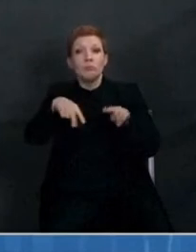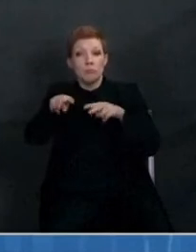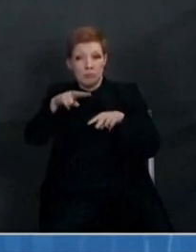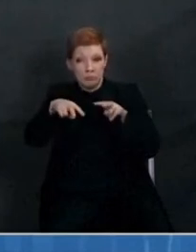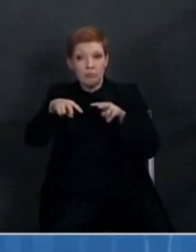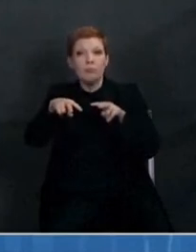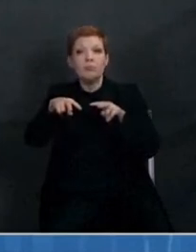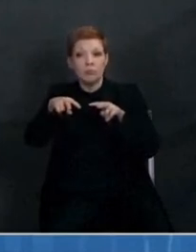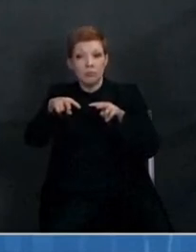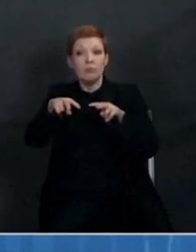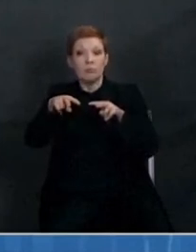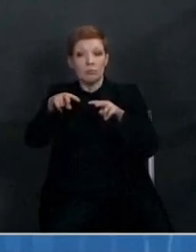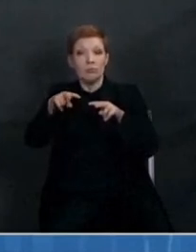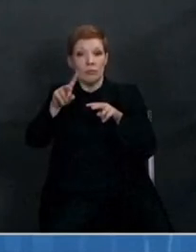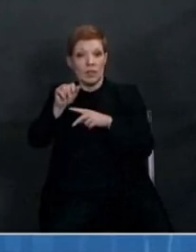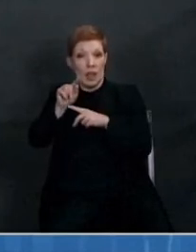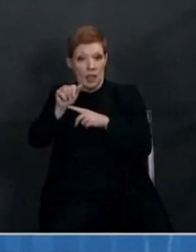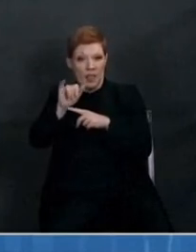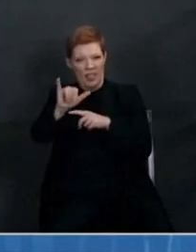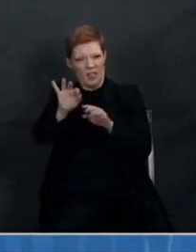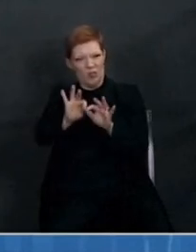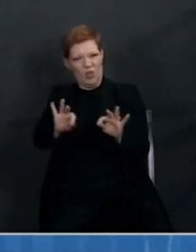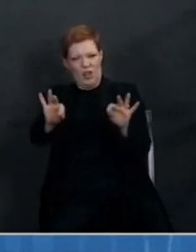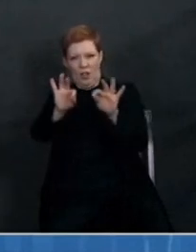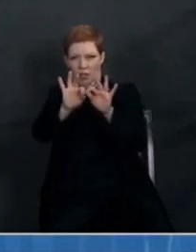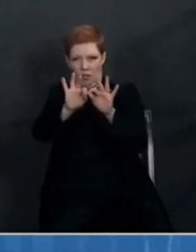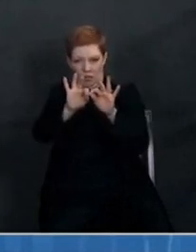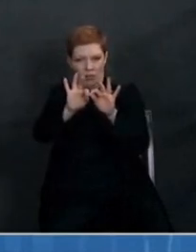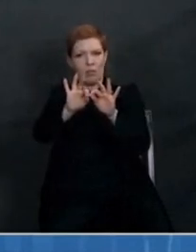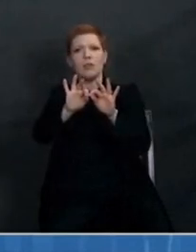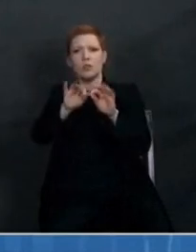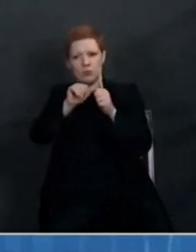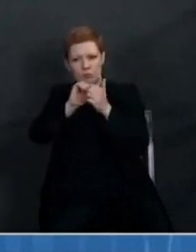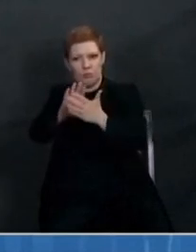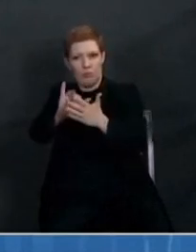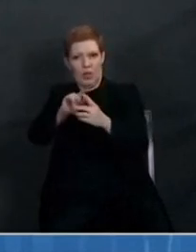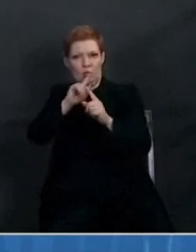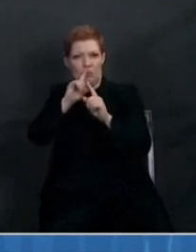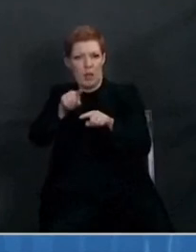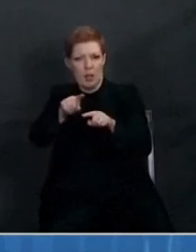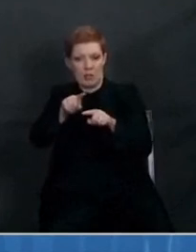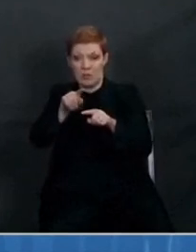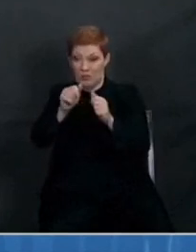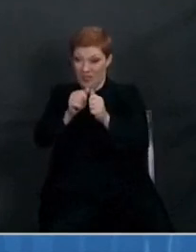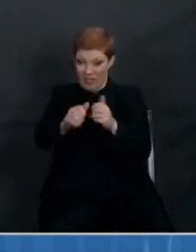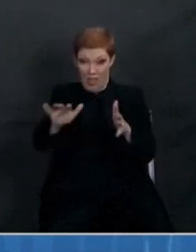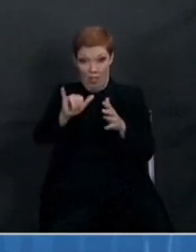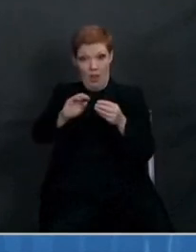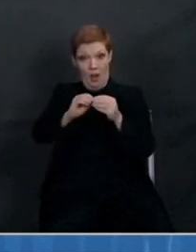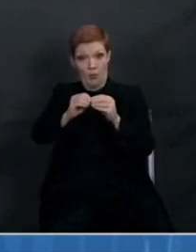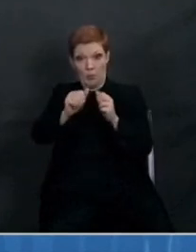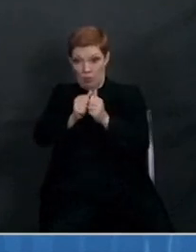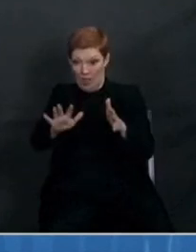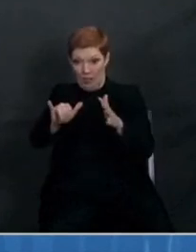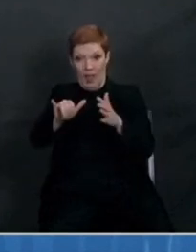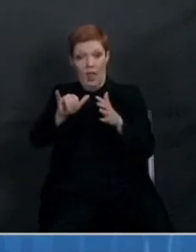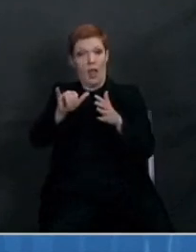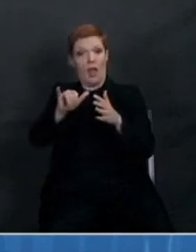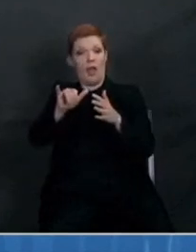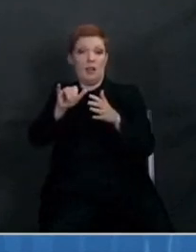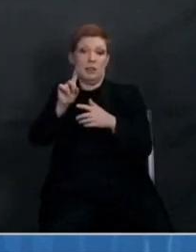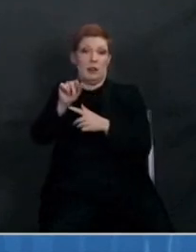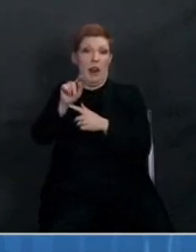ability to target and triage our response. You know, without good data, we are at a disadvantage in terms of equity planning. So what we